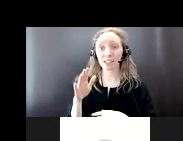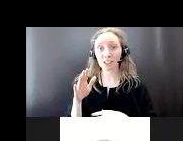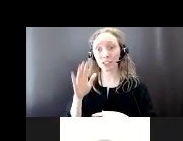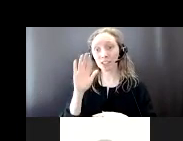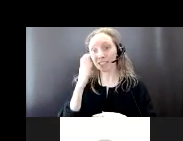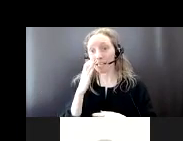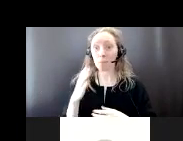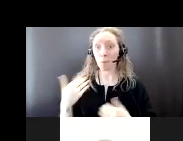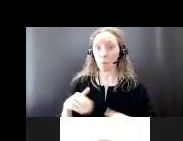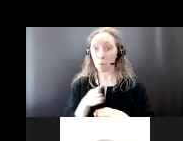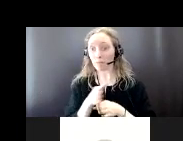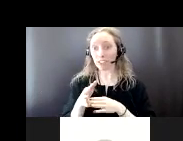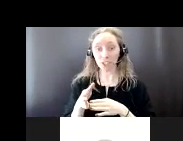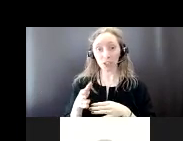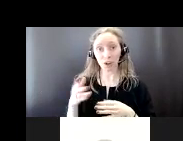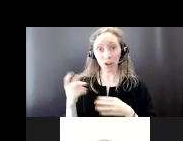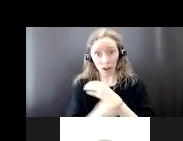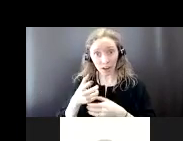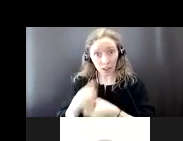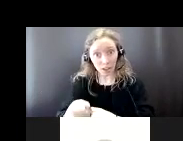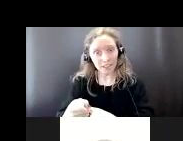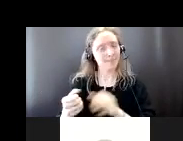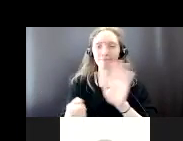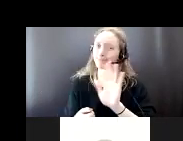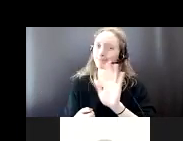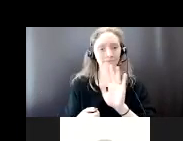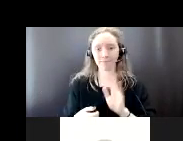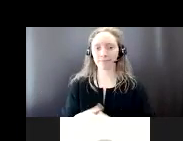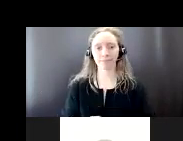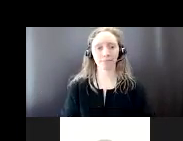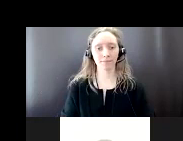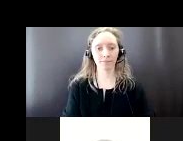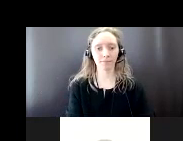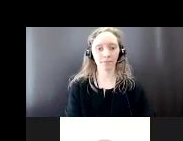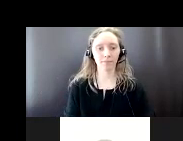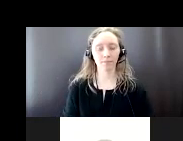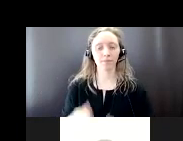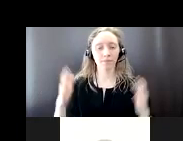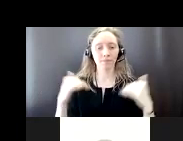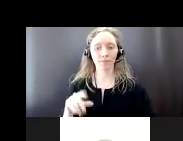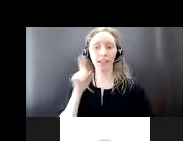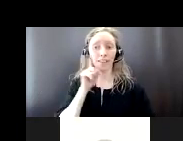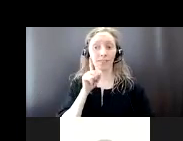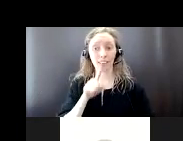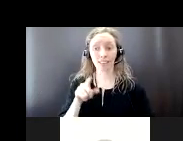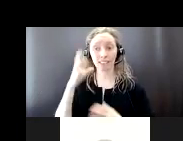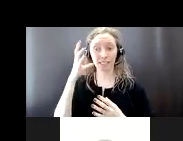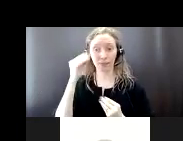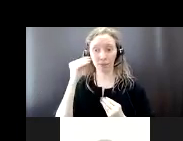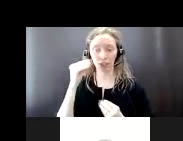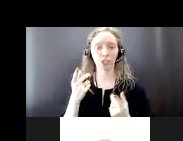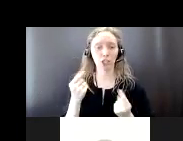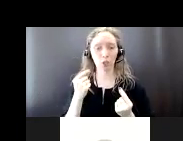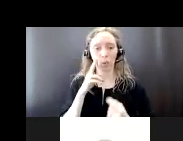Yeah, so I'm going to touch on fake information quickly. Fraudsters will create accounts and website using stolen